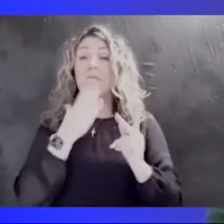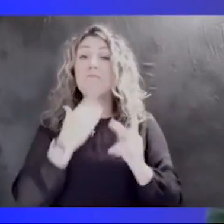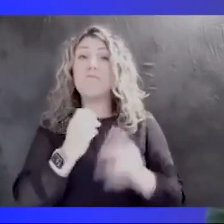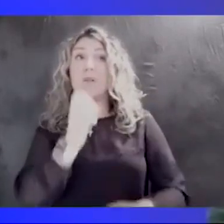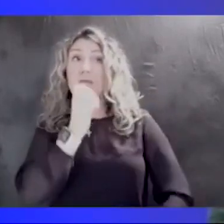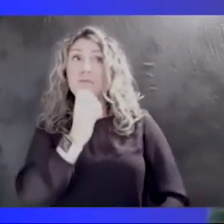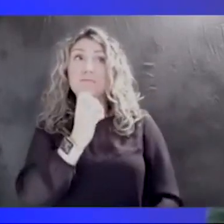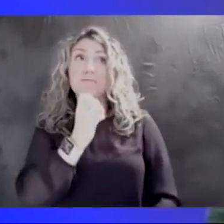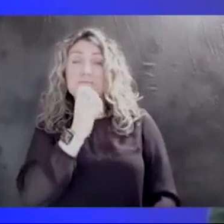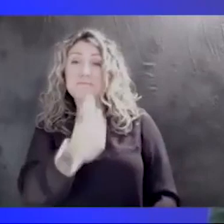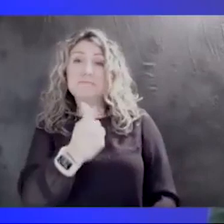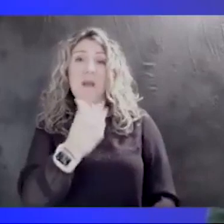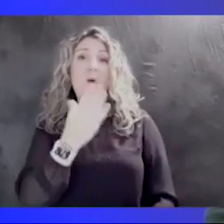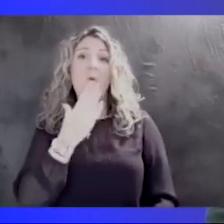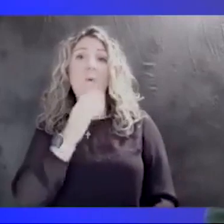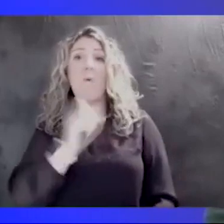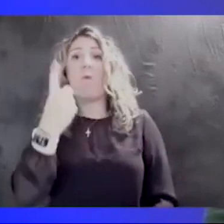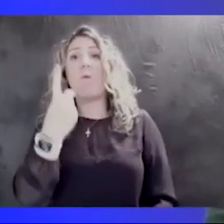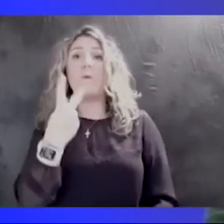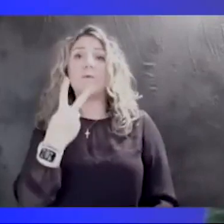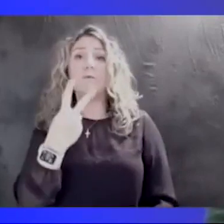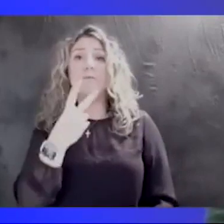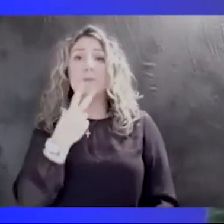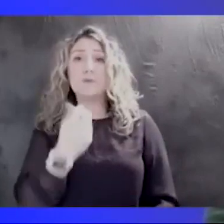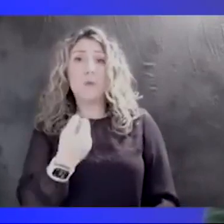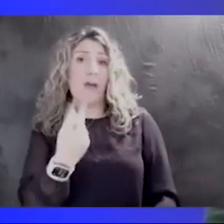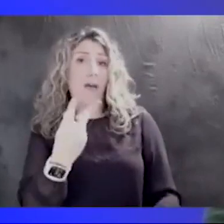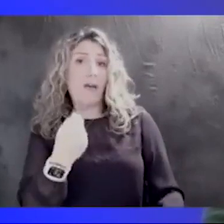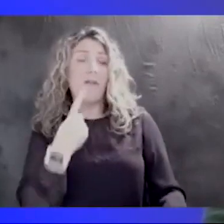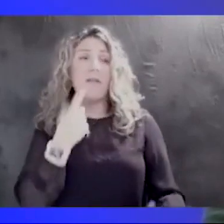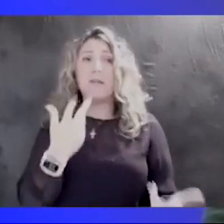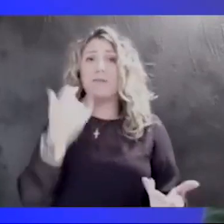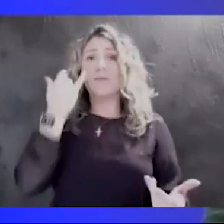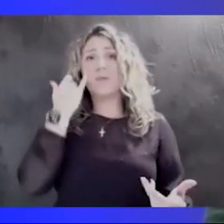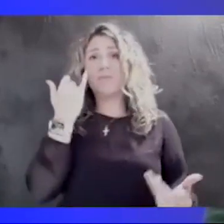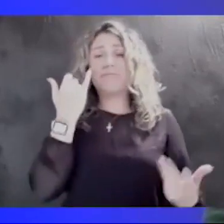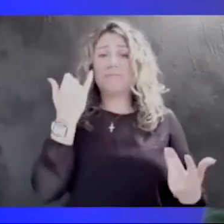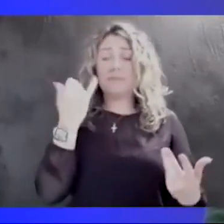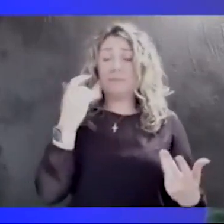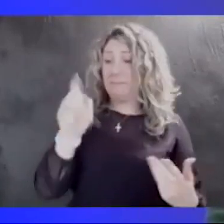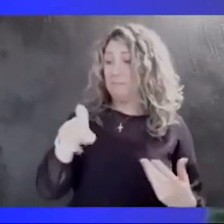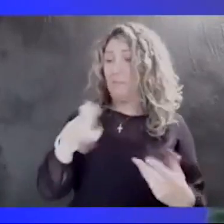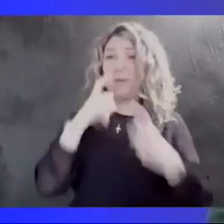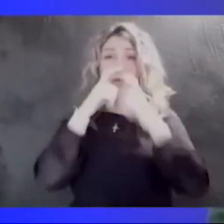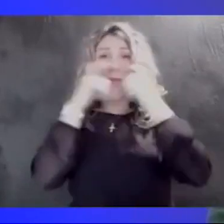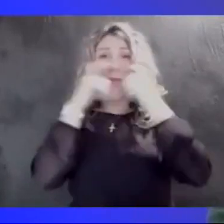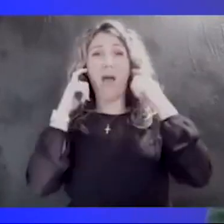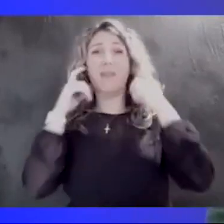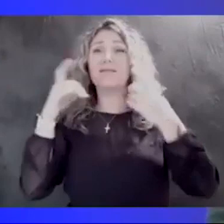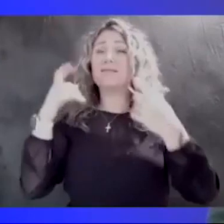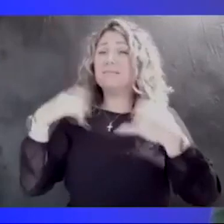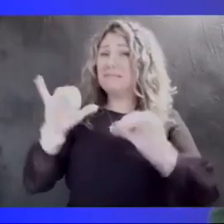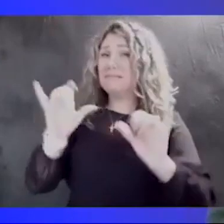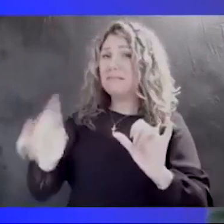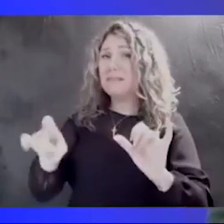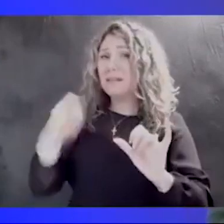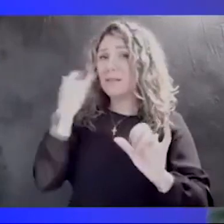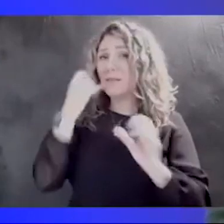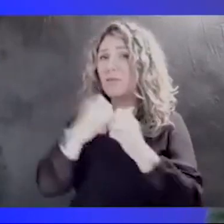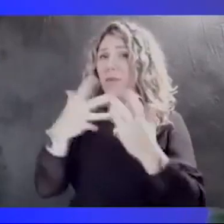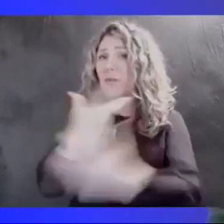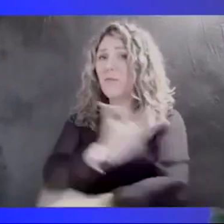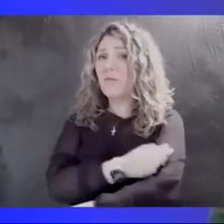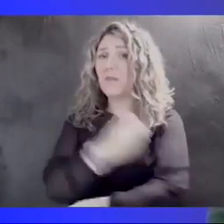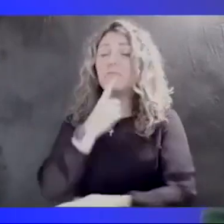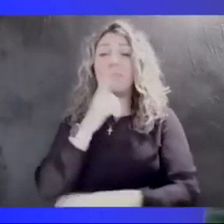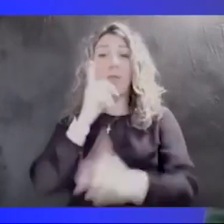So there still is a need for masking if you haven't been vaccinated. And I think the key point here is that we